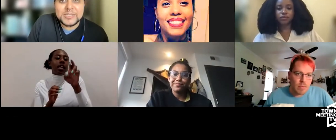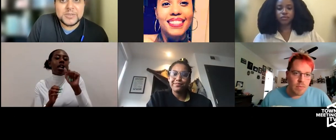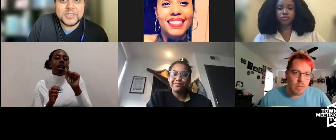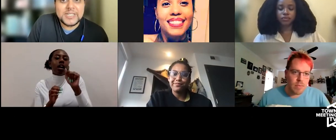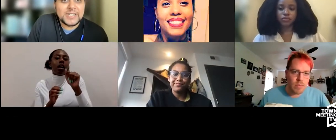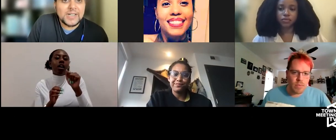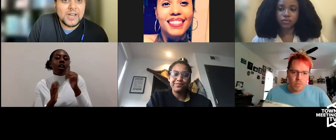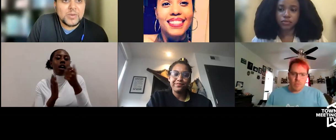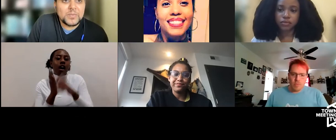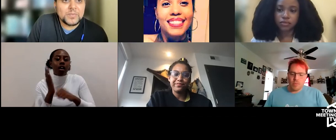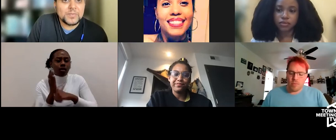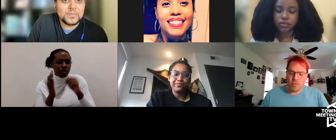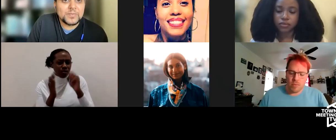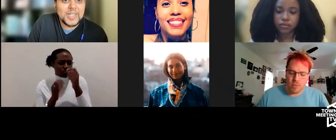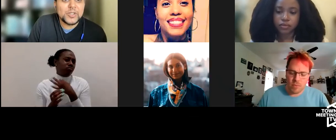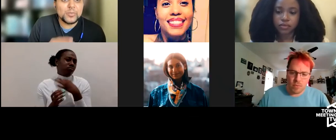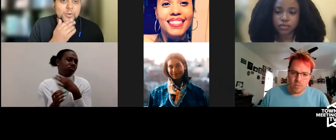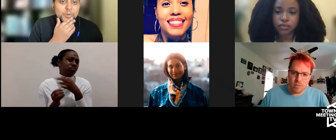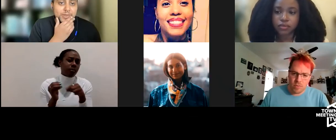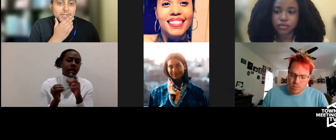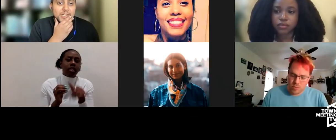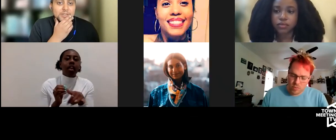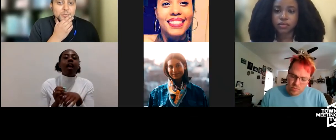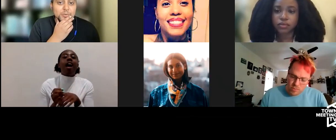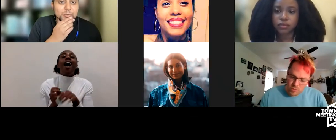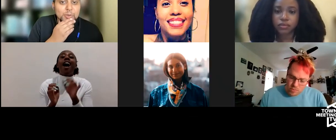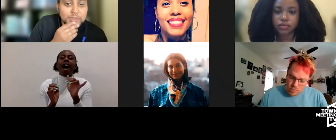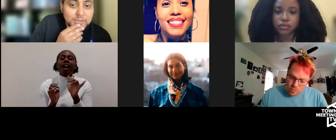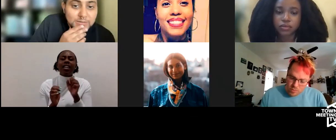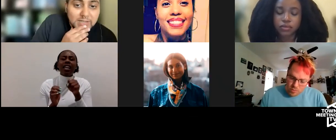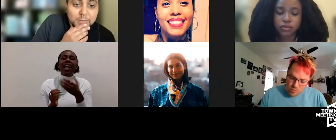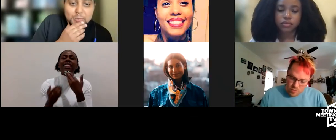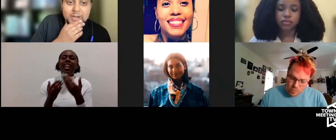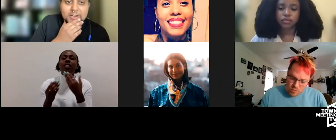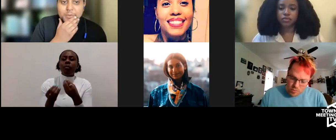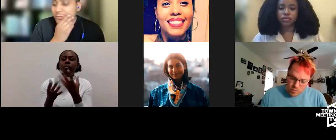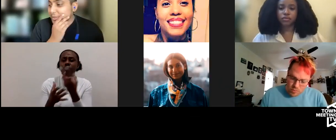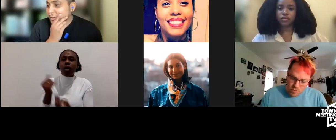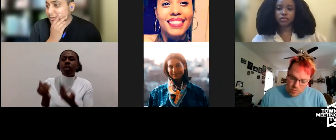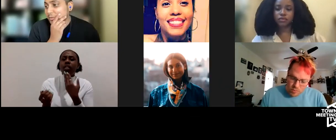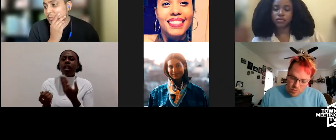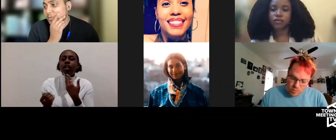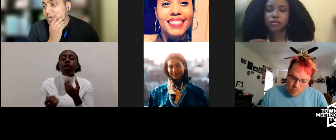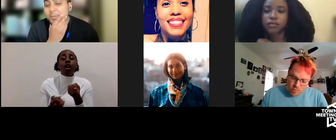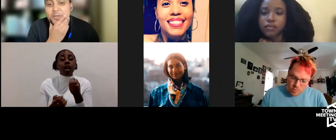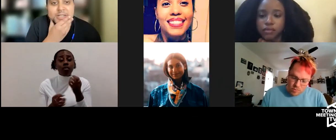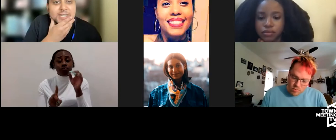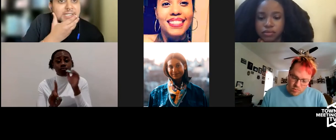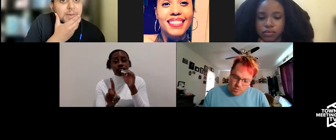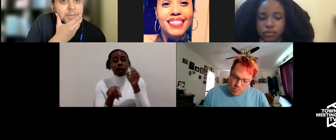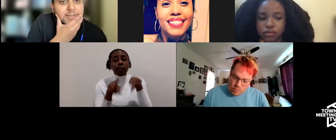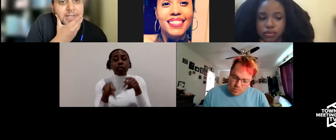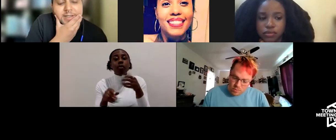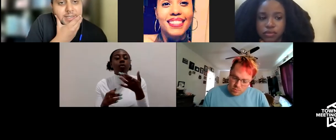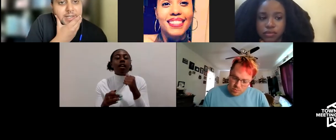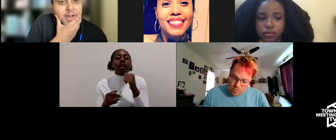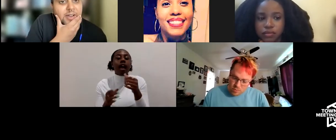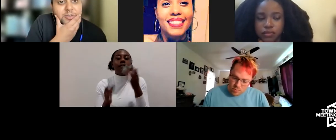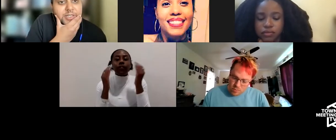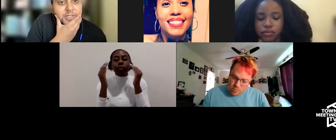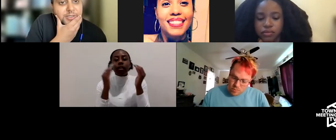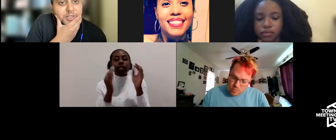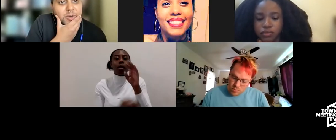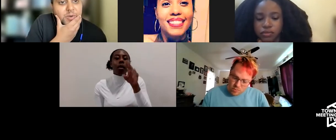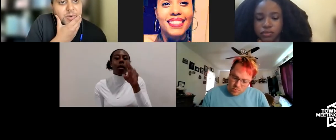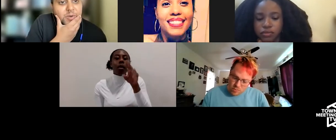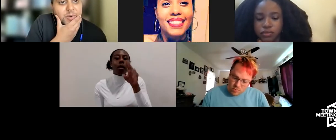Yeah, absolutely. Thank you both. And for folks who might not be familiar, the Palmer raids happened like